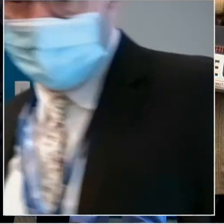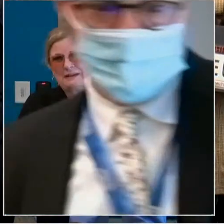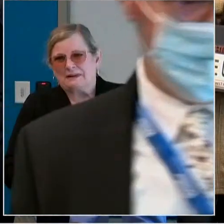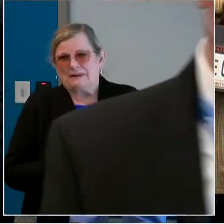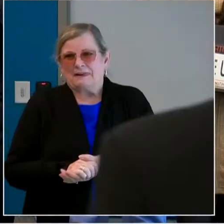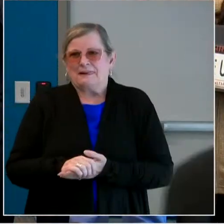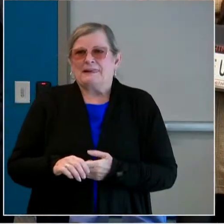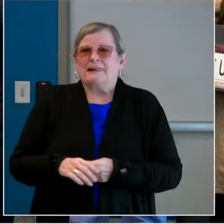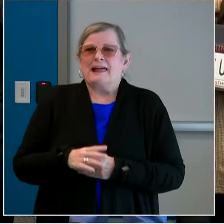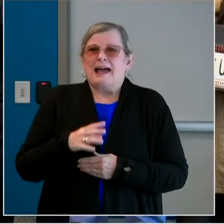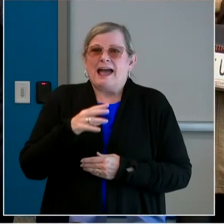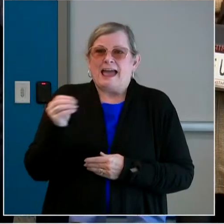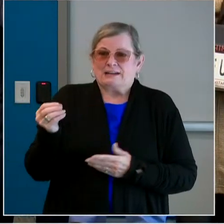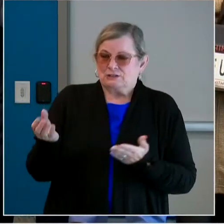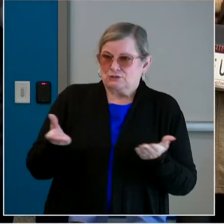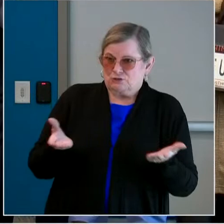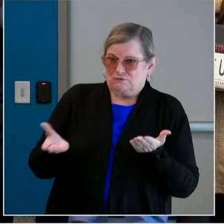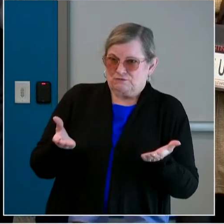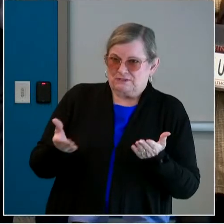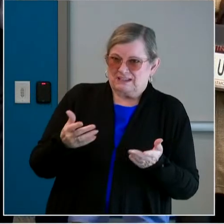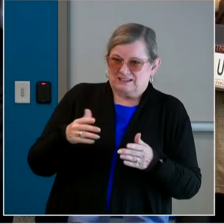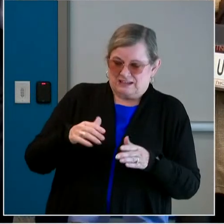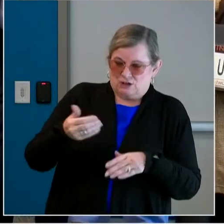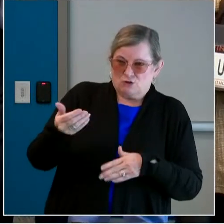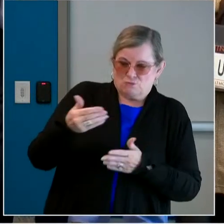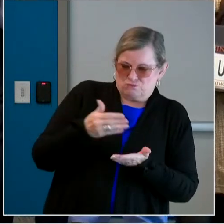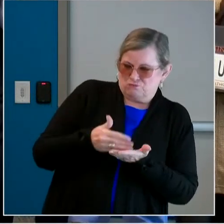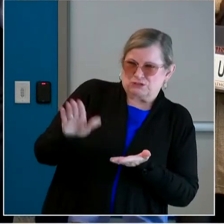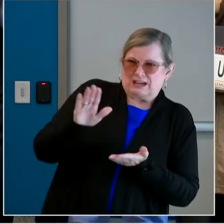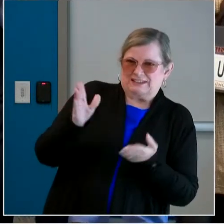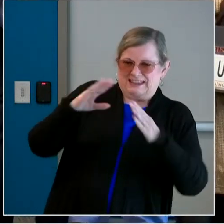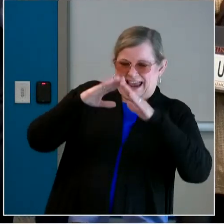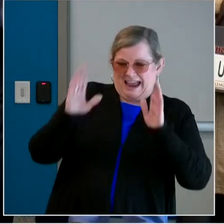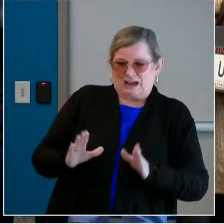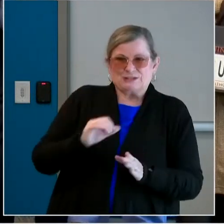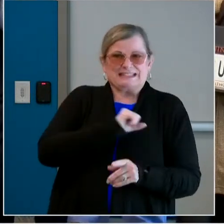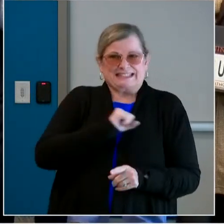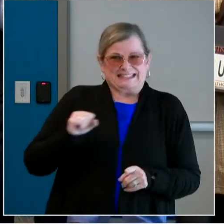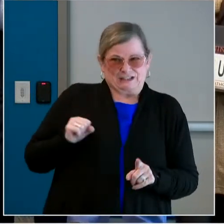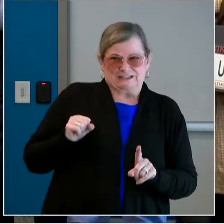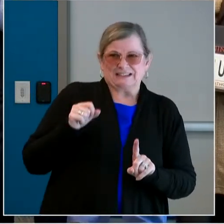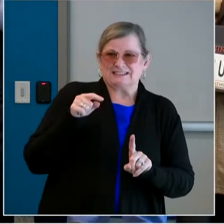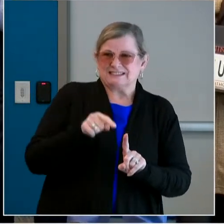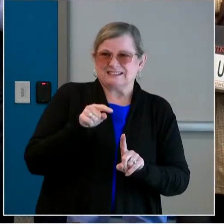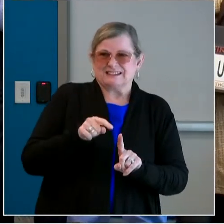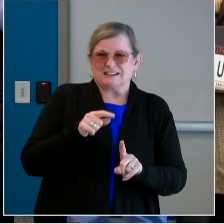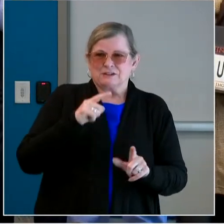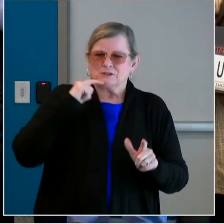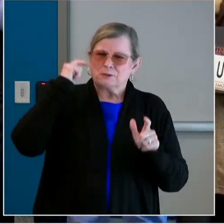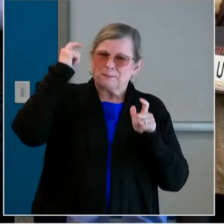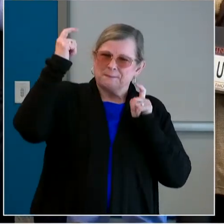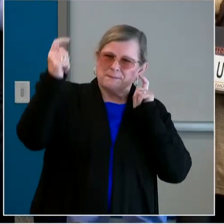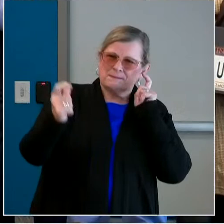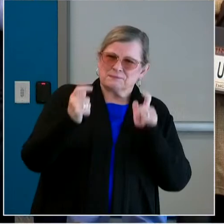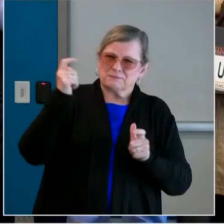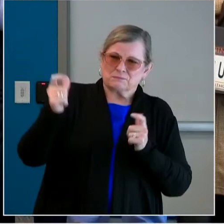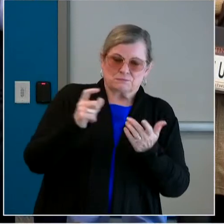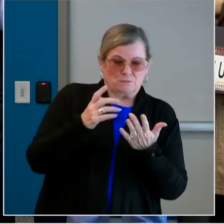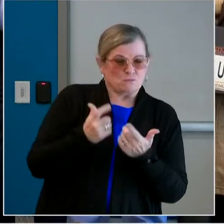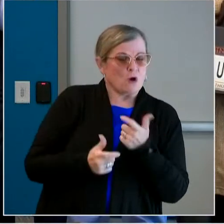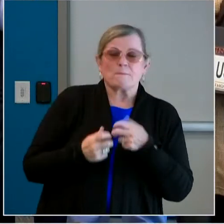Sure. The biggest problem that the District of Columbia uniquely